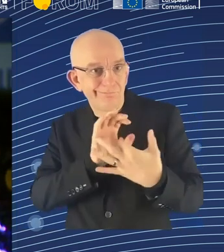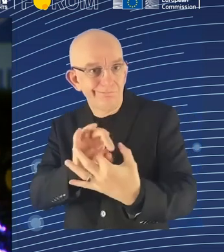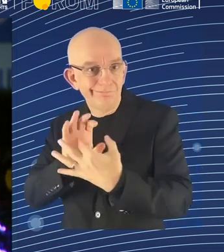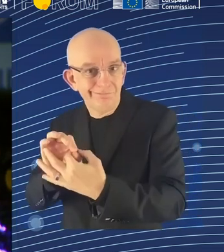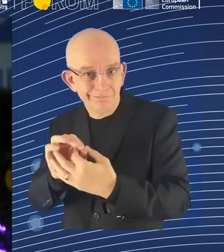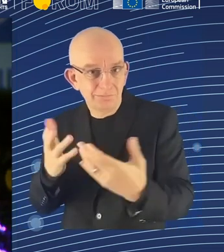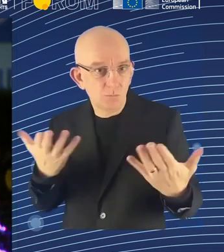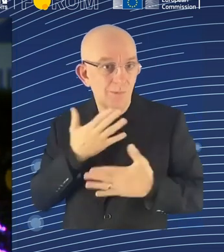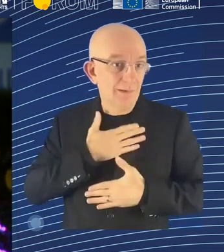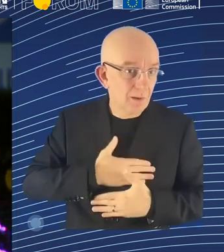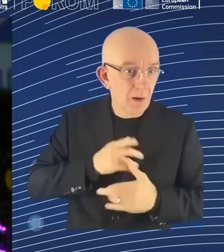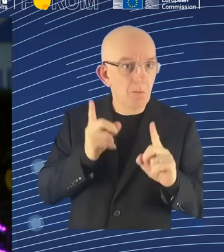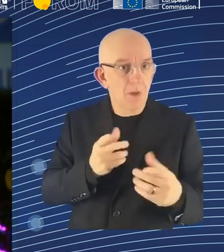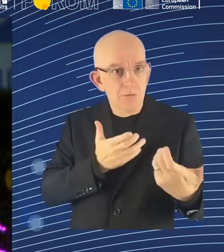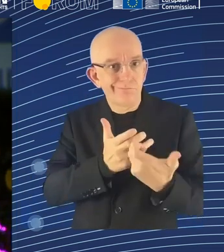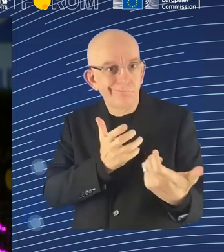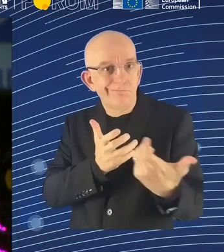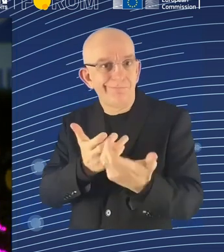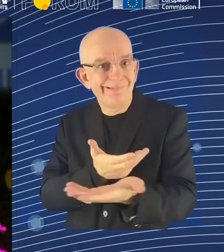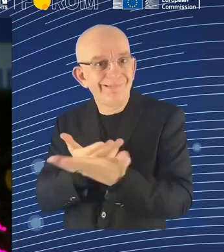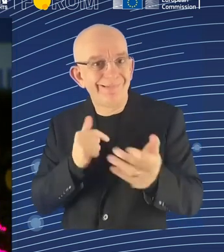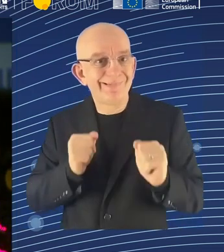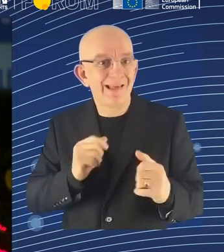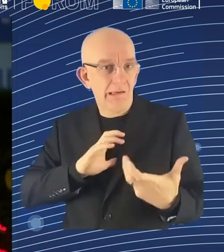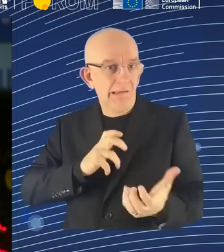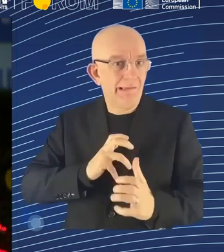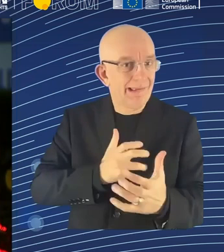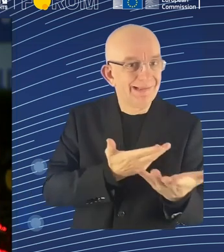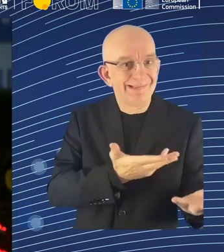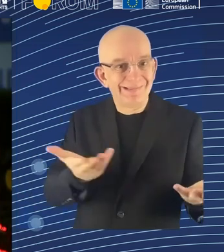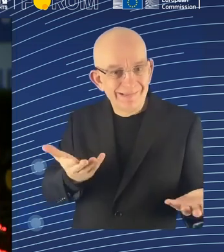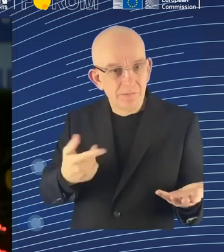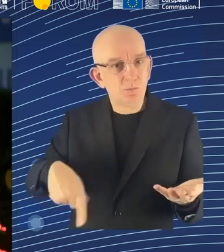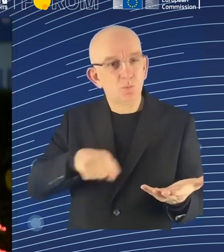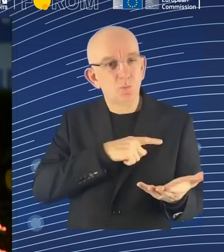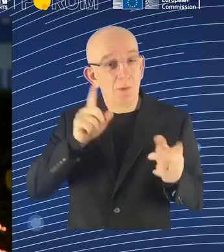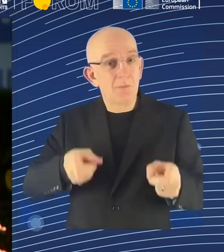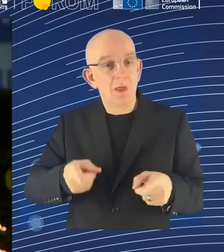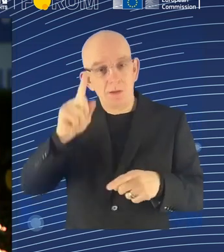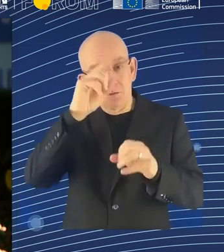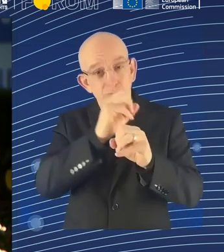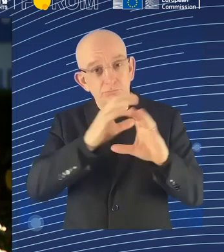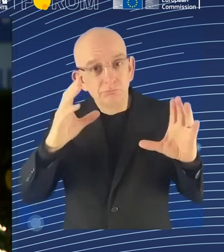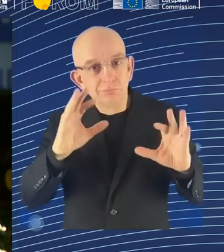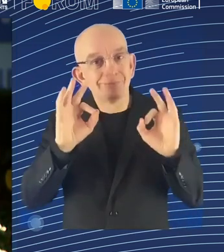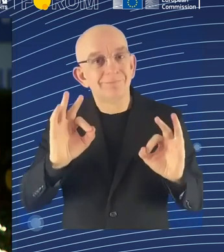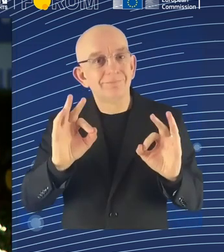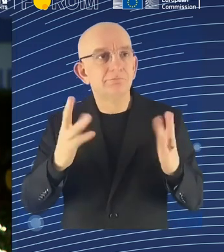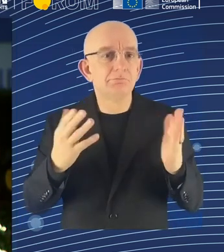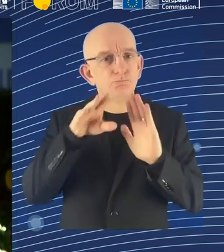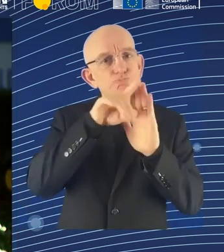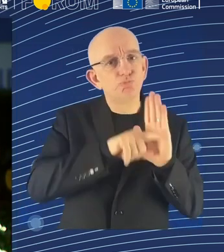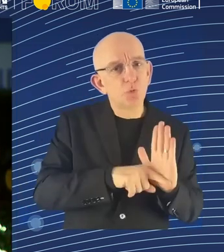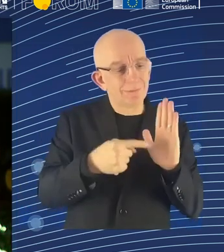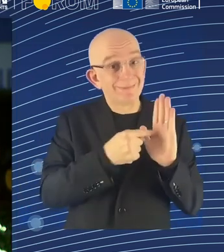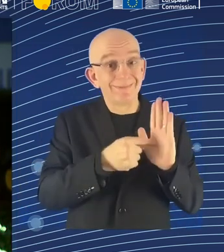rules that are understood everywhere. That way, at least, we know what we can and cannot do. The worst, and including when trying to